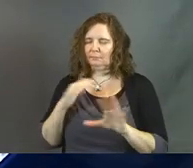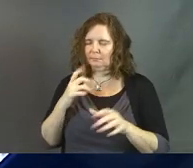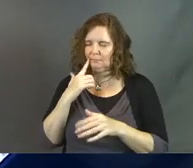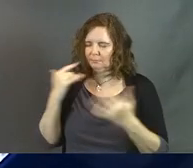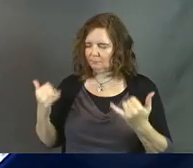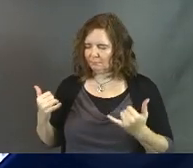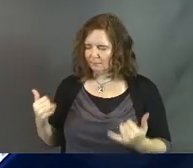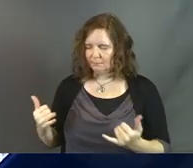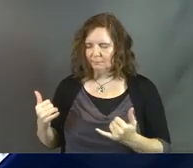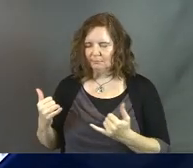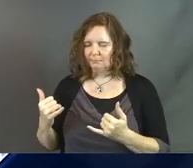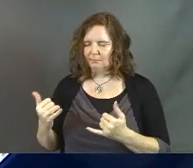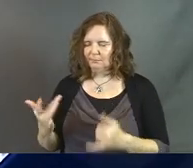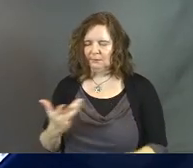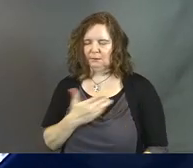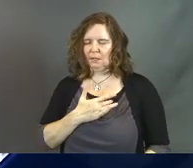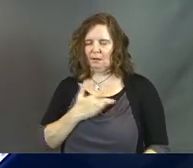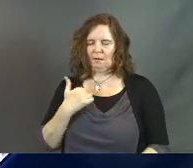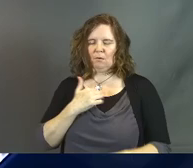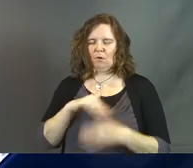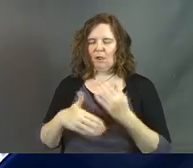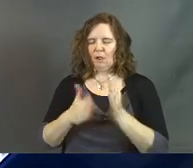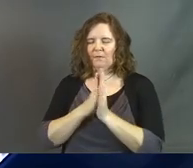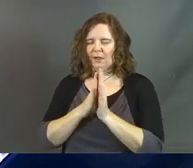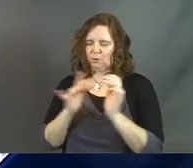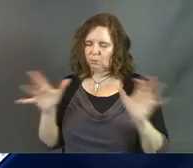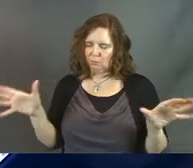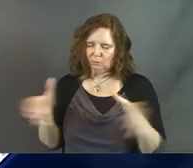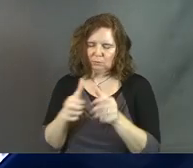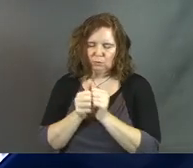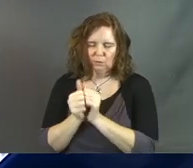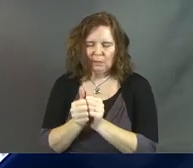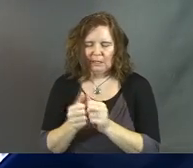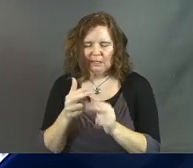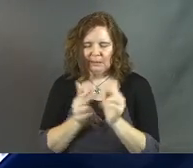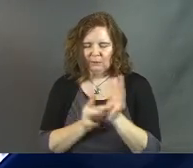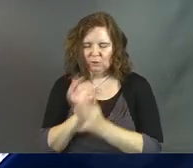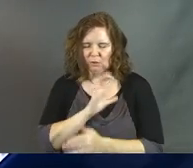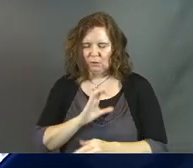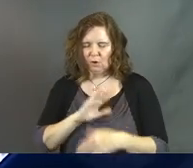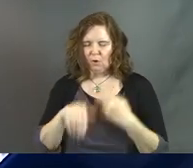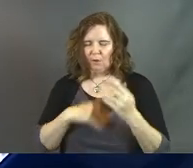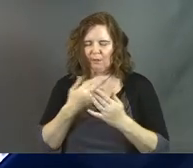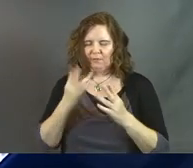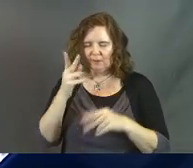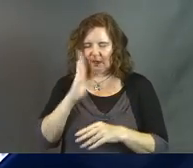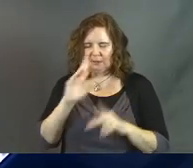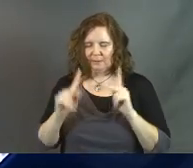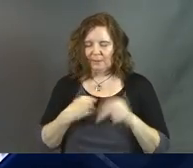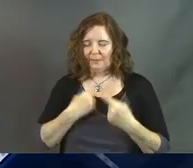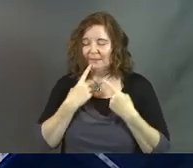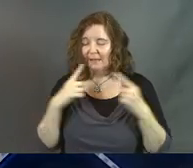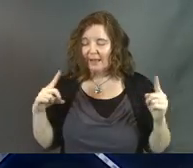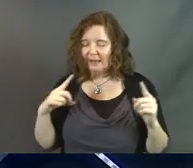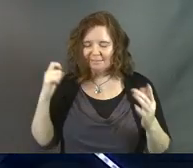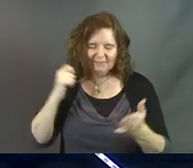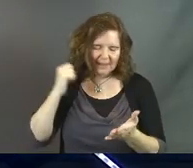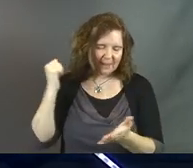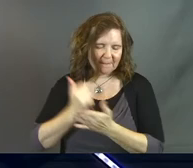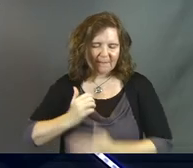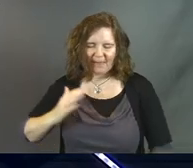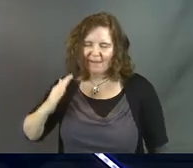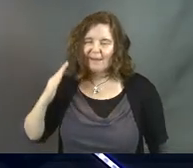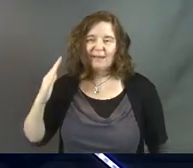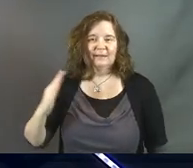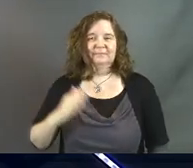do it right now, God? All of us ask you together in the name of Jesus Christ, and all God's people said,